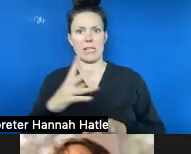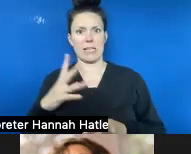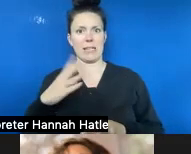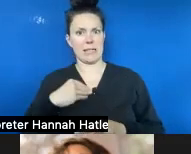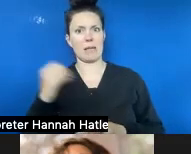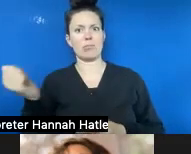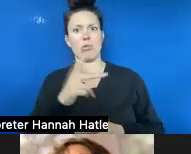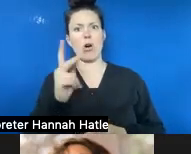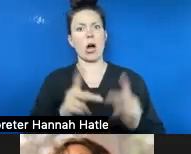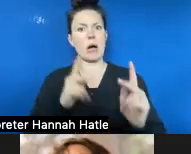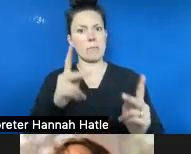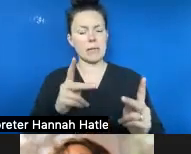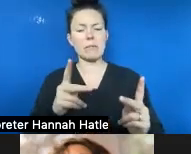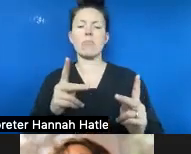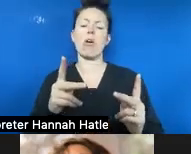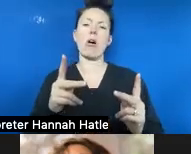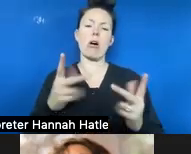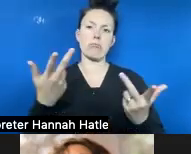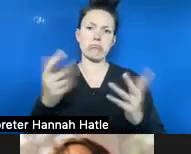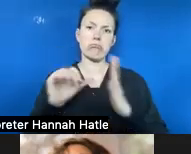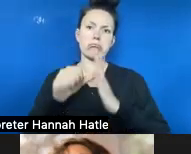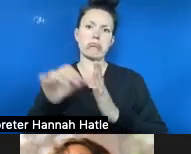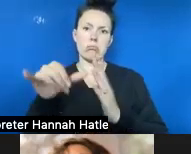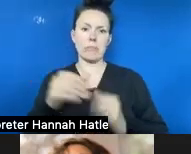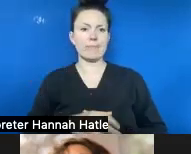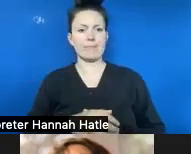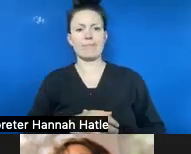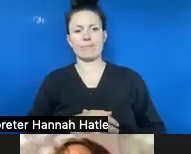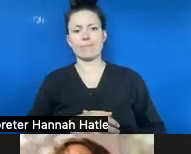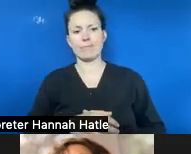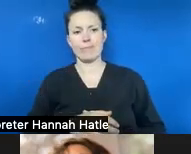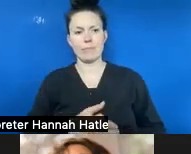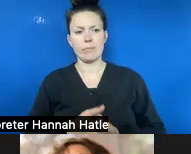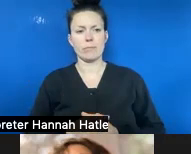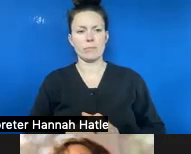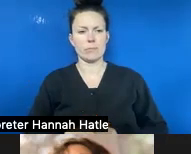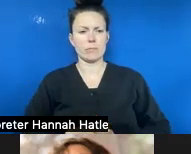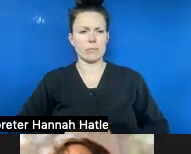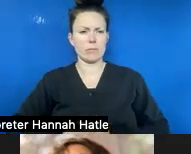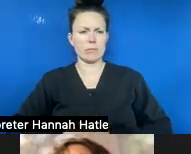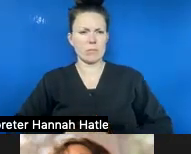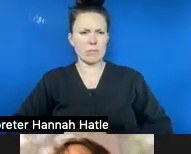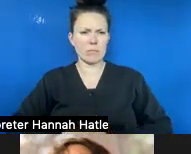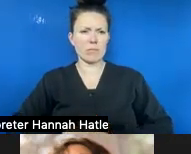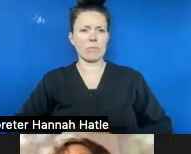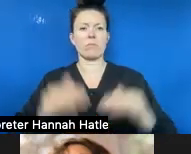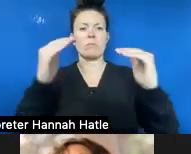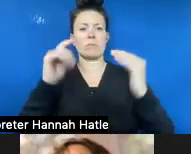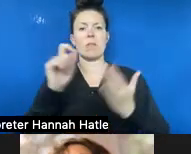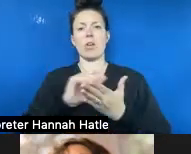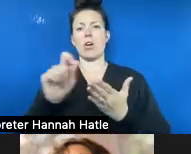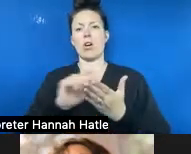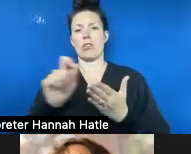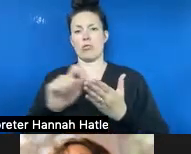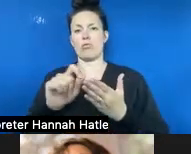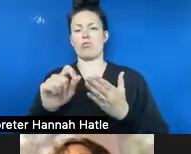right? So be thinking about that. Inclusive signage, we talked about that. A write-in space for gender and gender pronouns on the